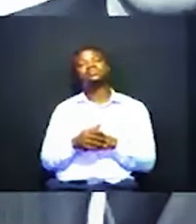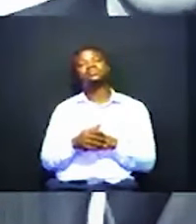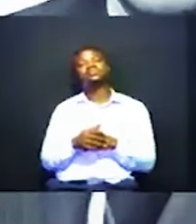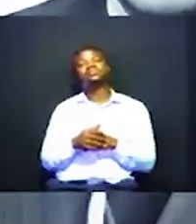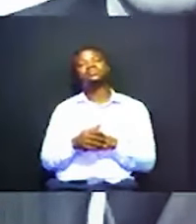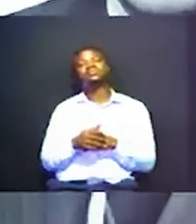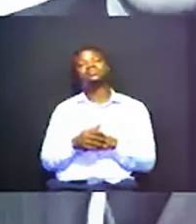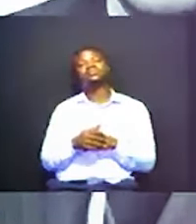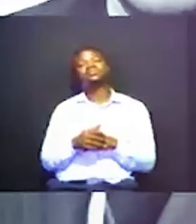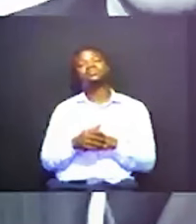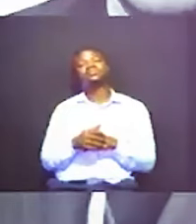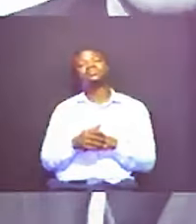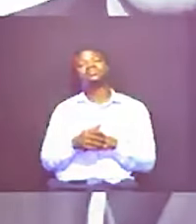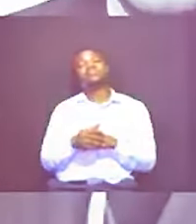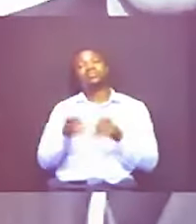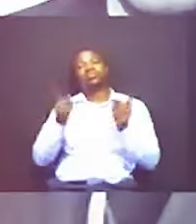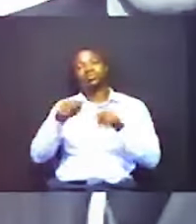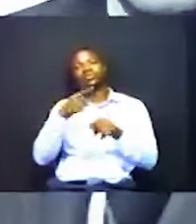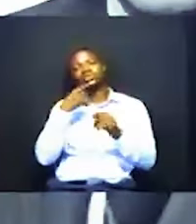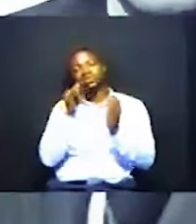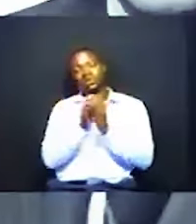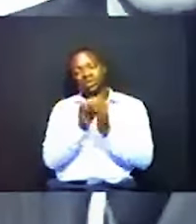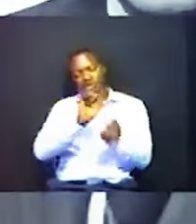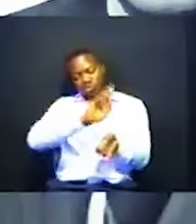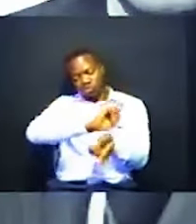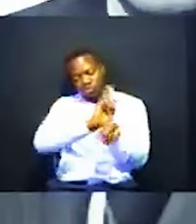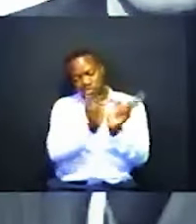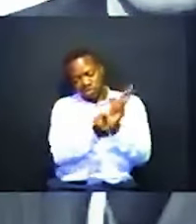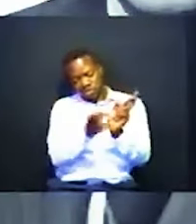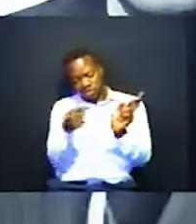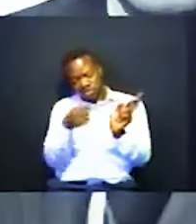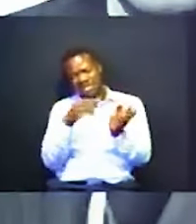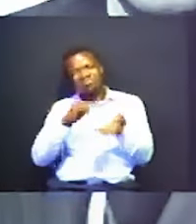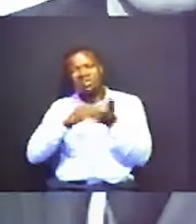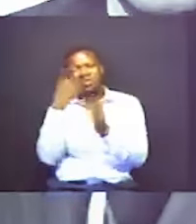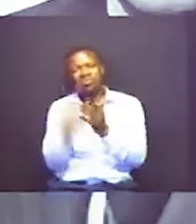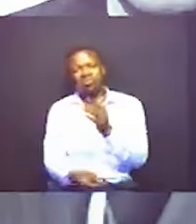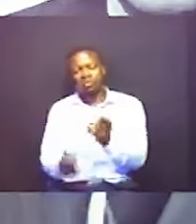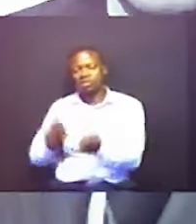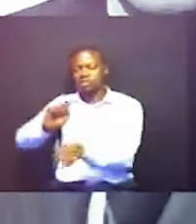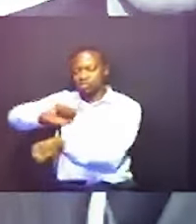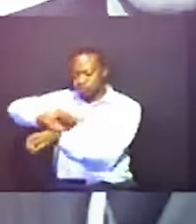we are saying repentance is